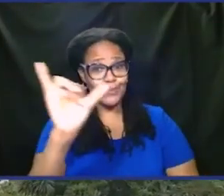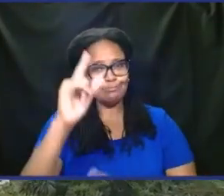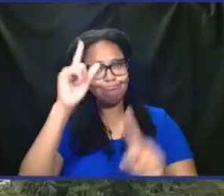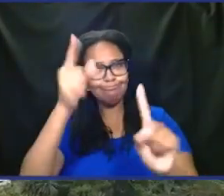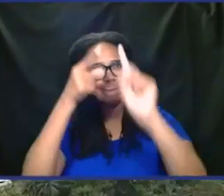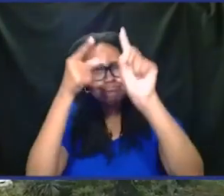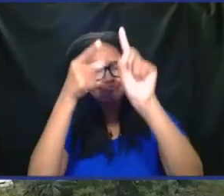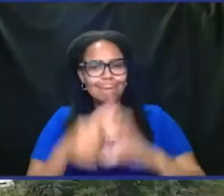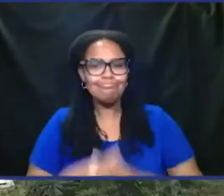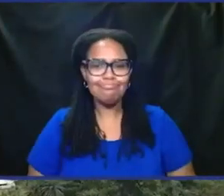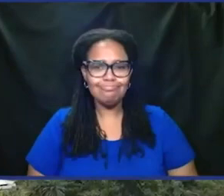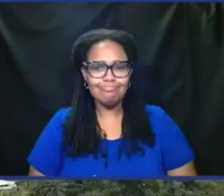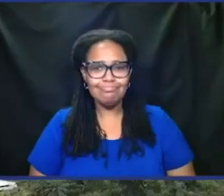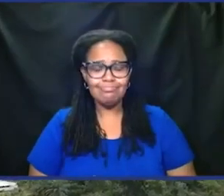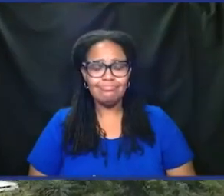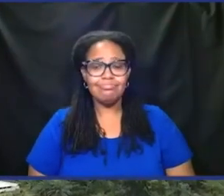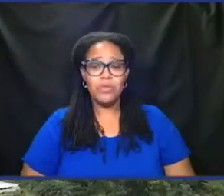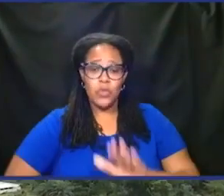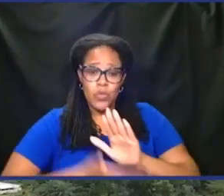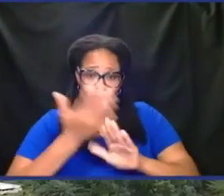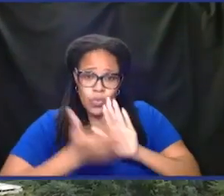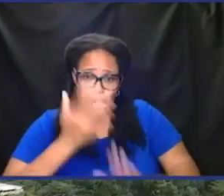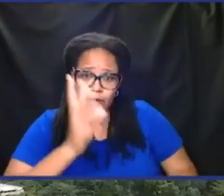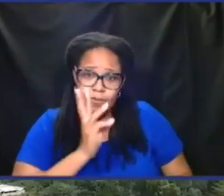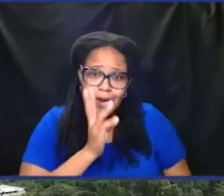radio station, hospital.